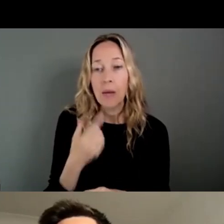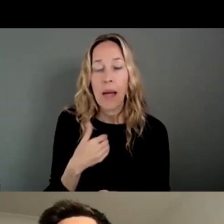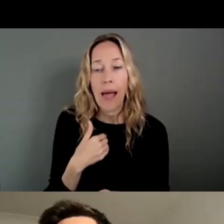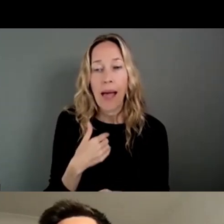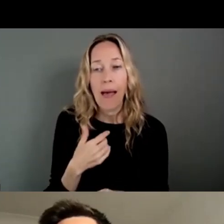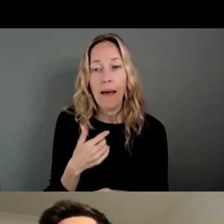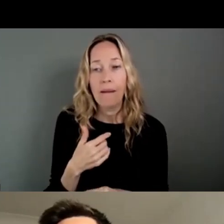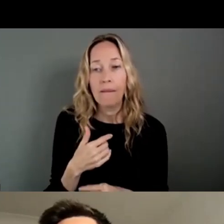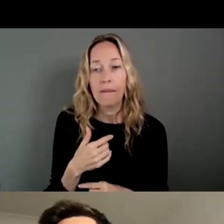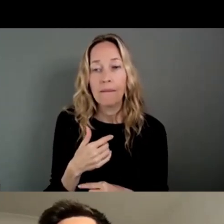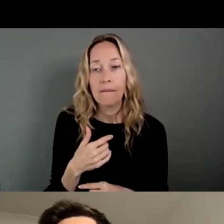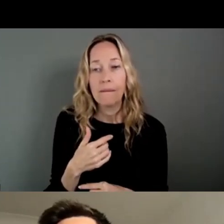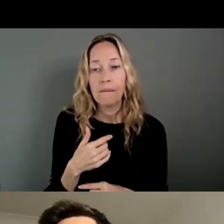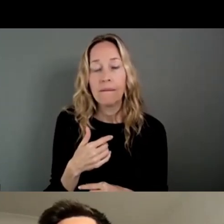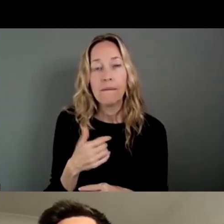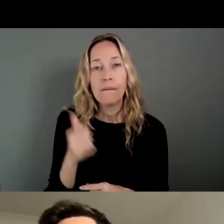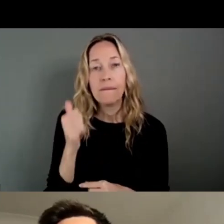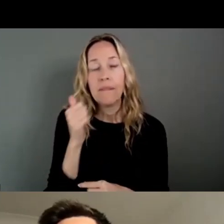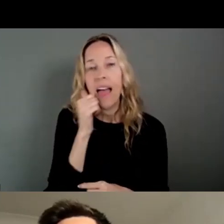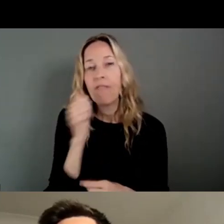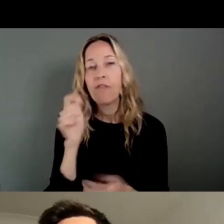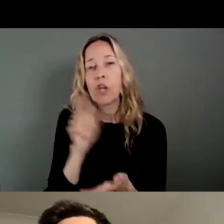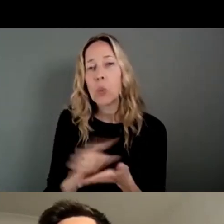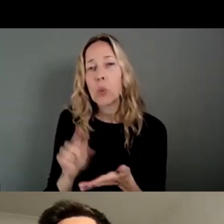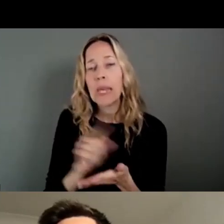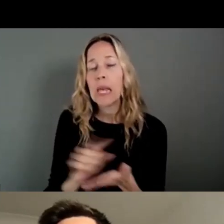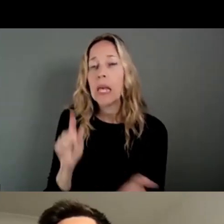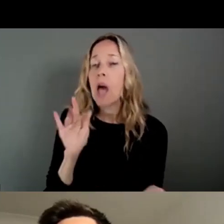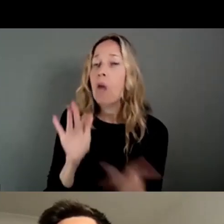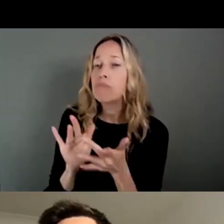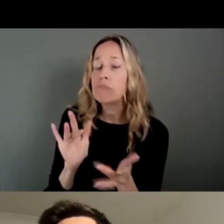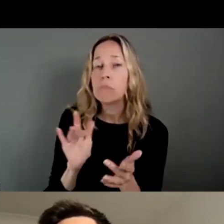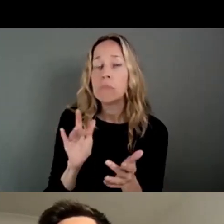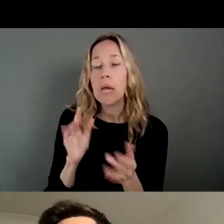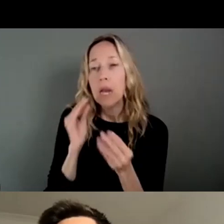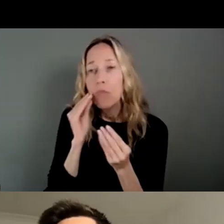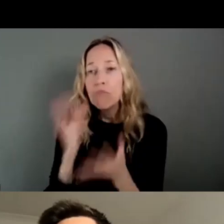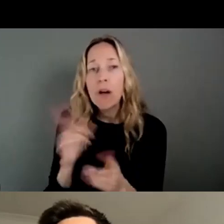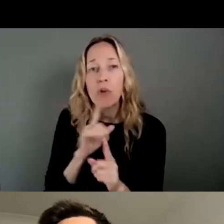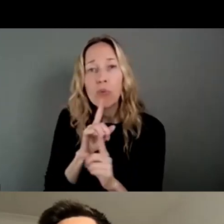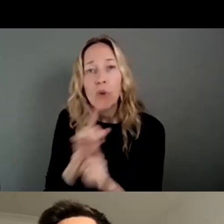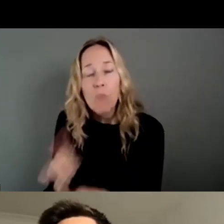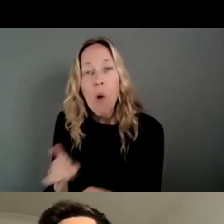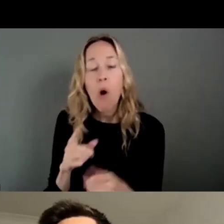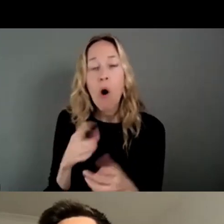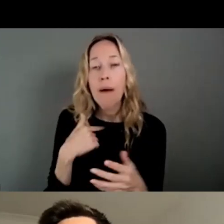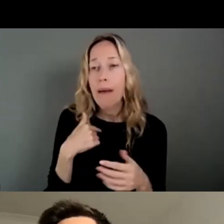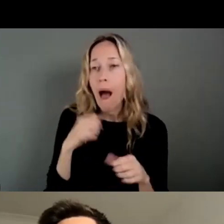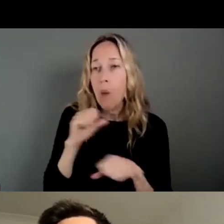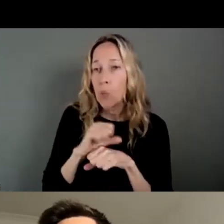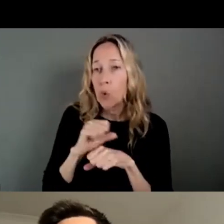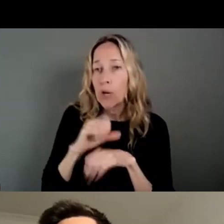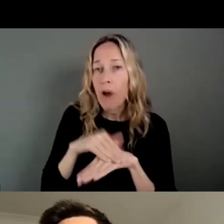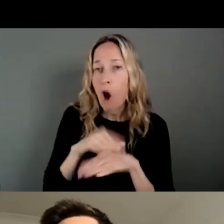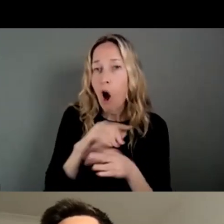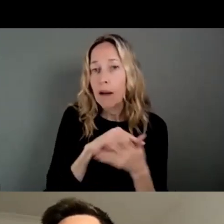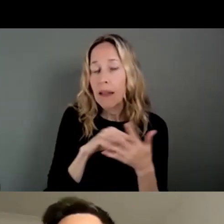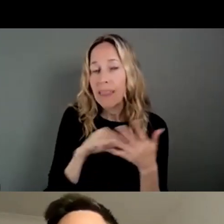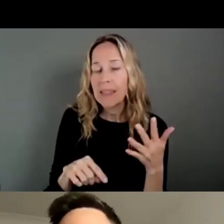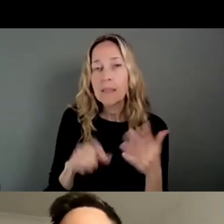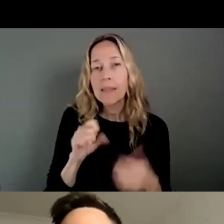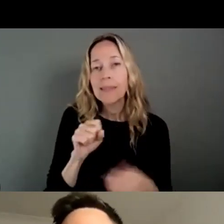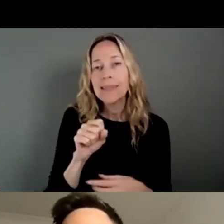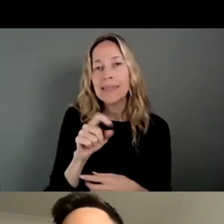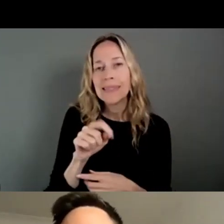saying, these are the things that I'm working on and I need for you to do that. And they're kind of responding in the status report. It's like a Google Doc. Yeah,